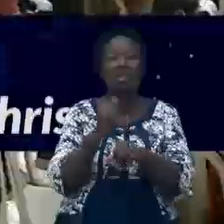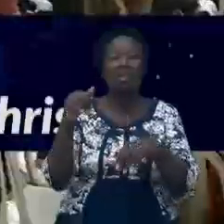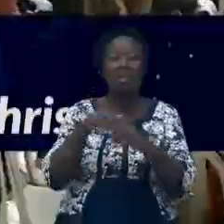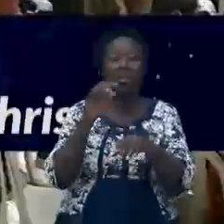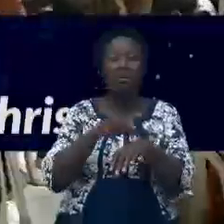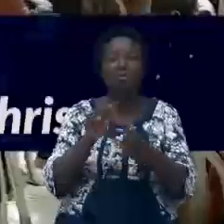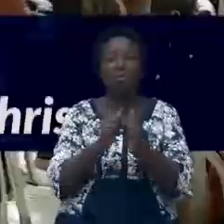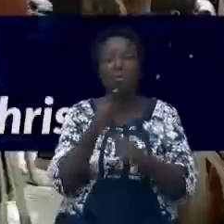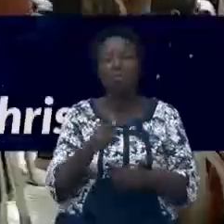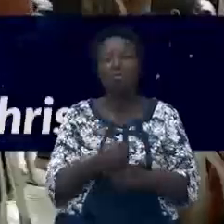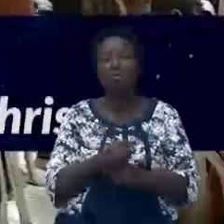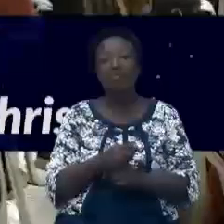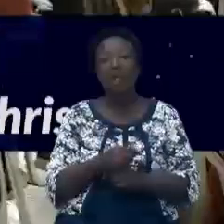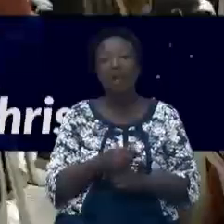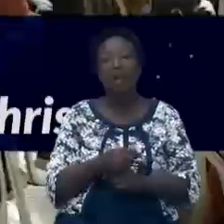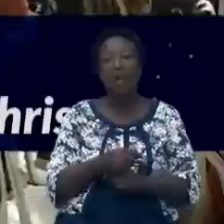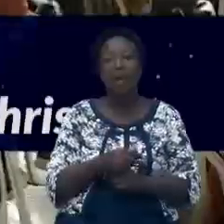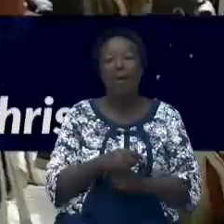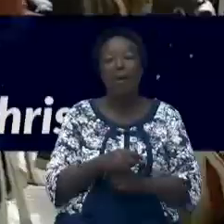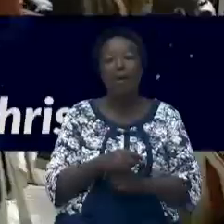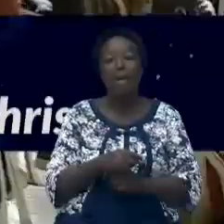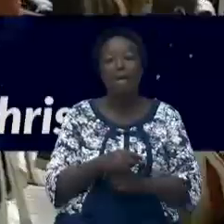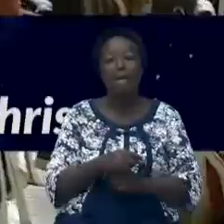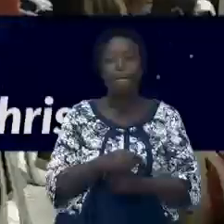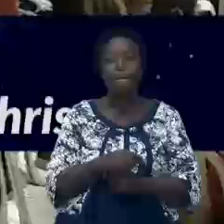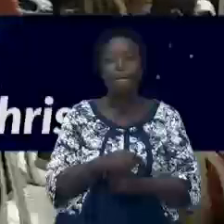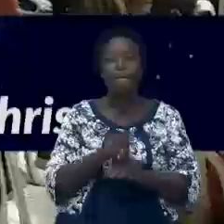God, we get in touch with you.